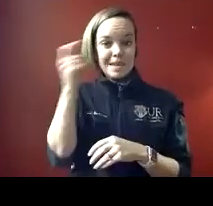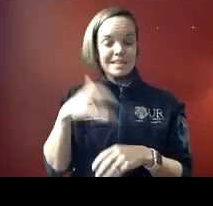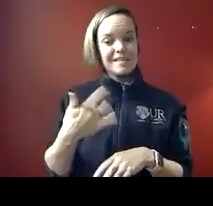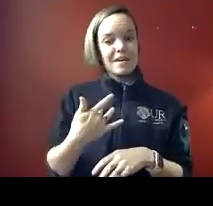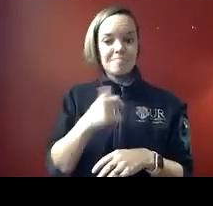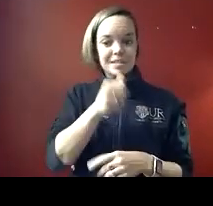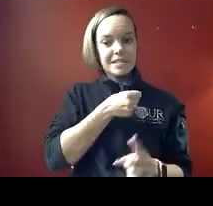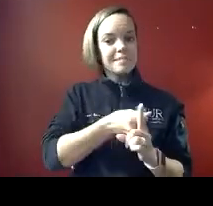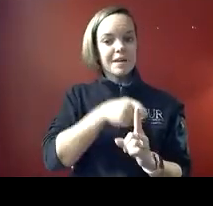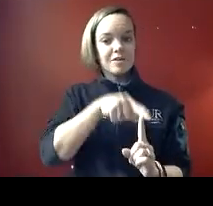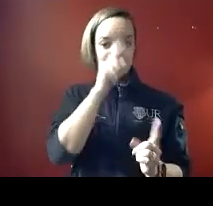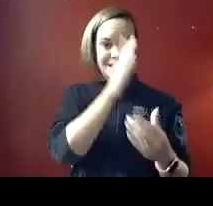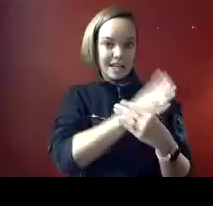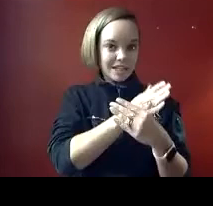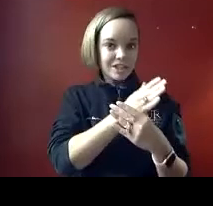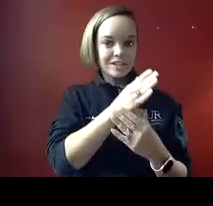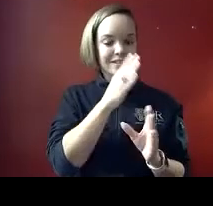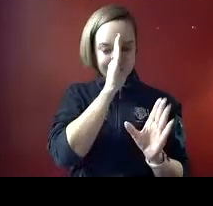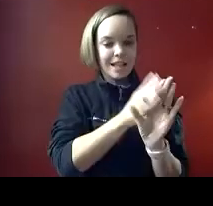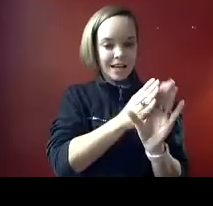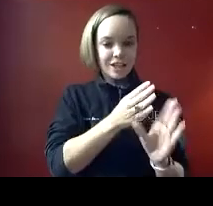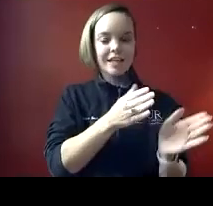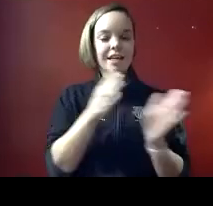and it did not interfere with her work.